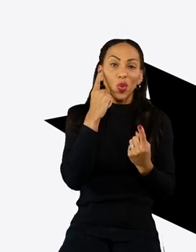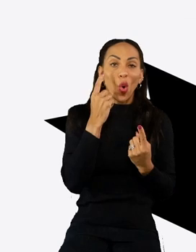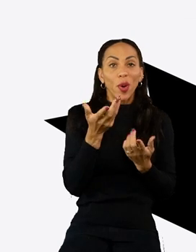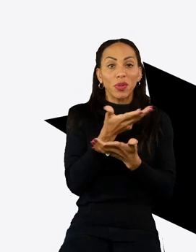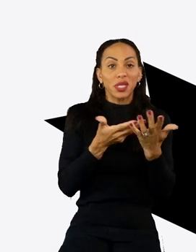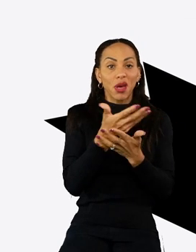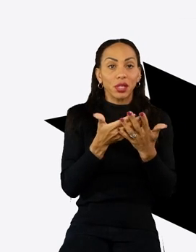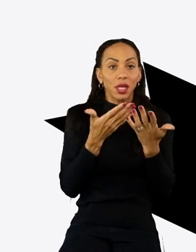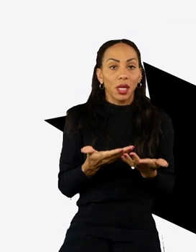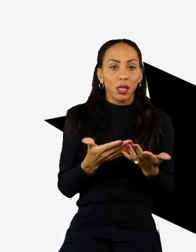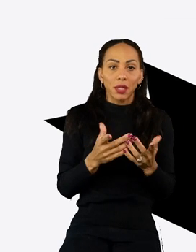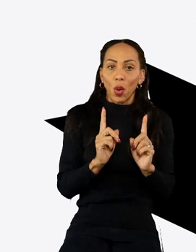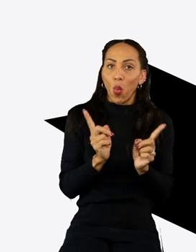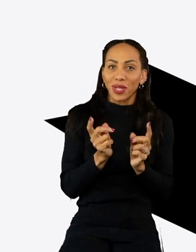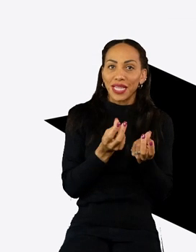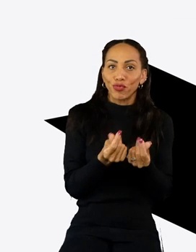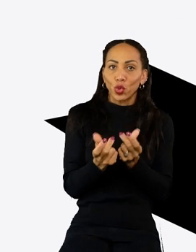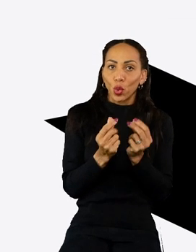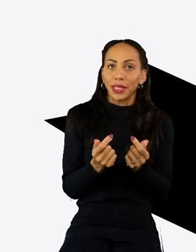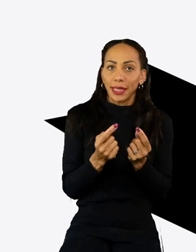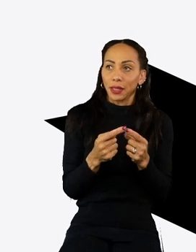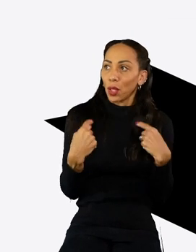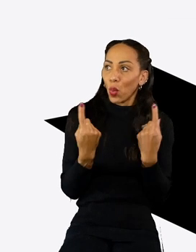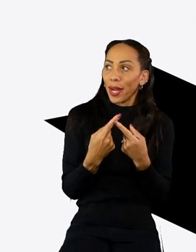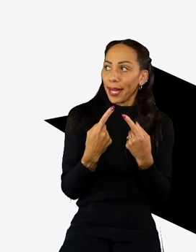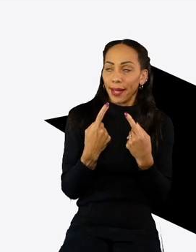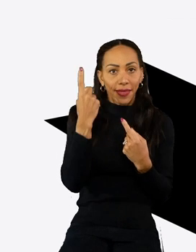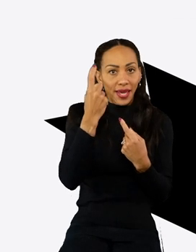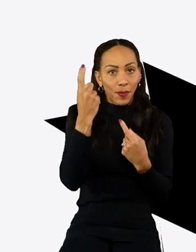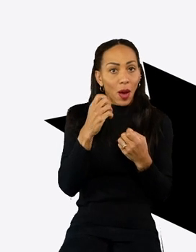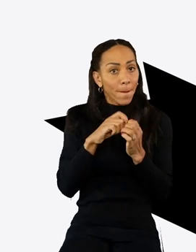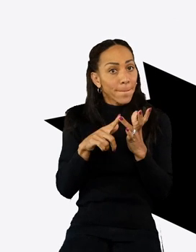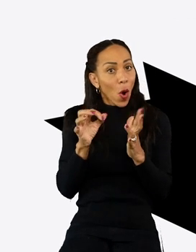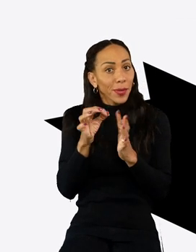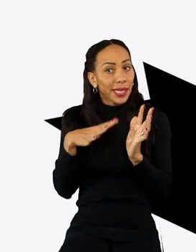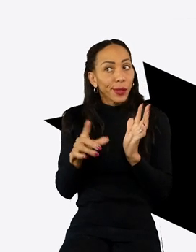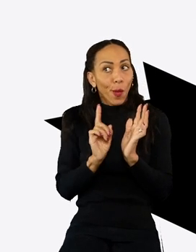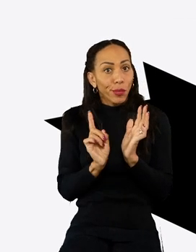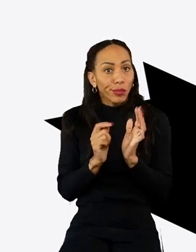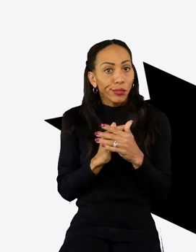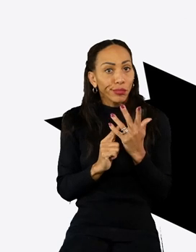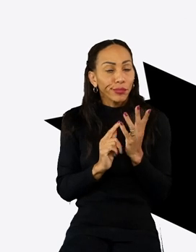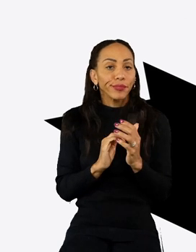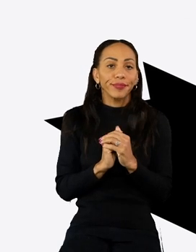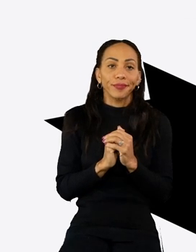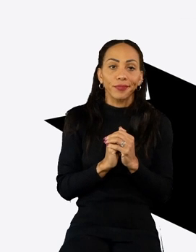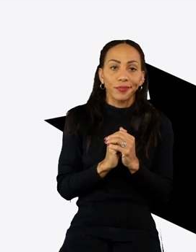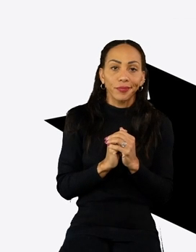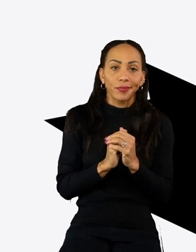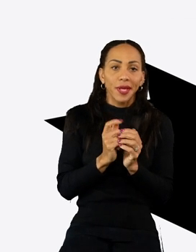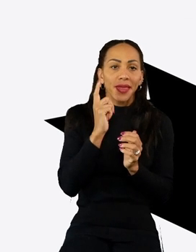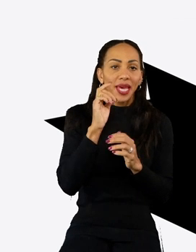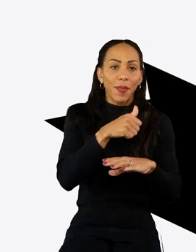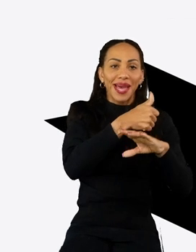these were the sorts of things that we thought we might be talking about today, or we want to try and resolve, which is just have a little conversation around what sort of resources we might be looking at